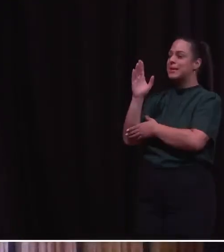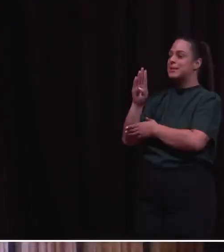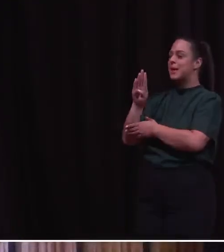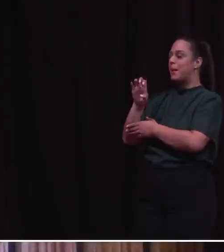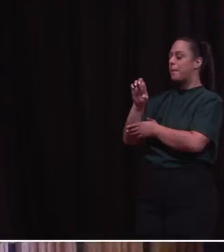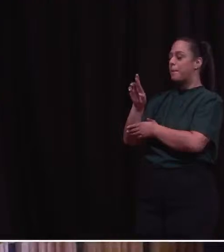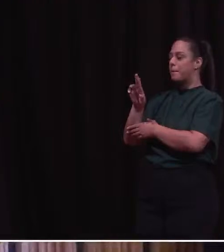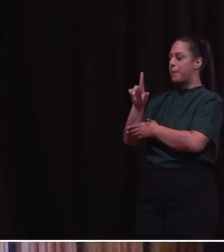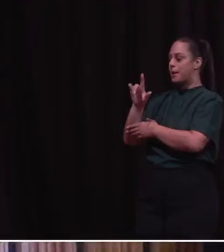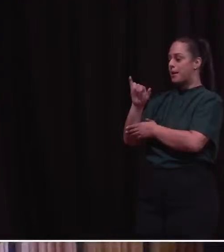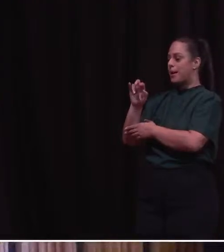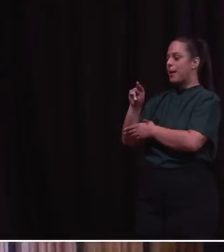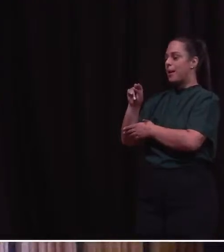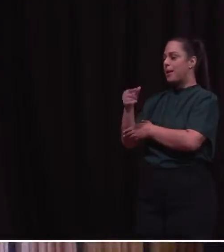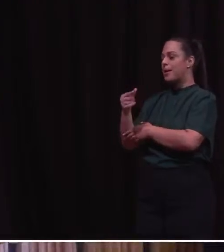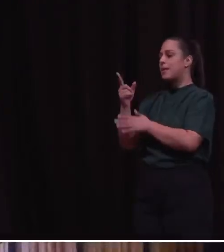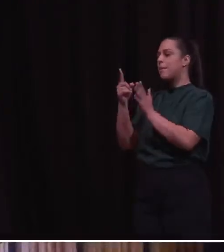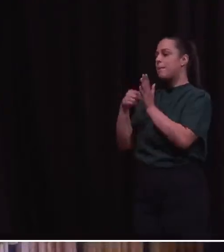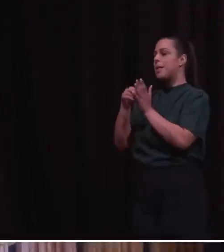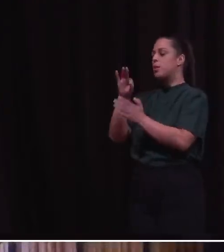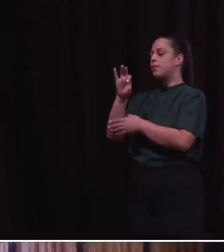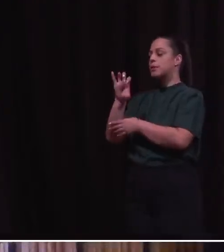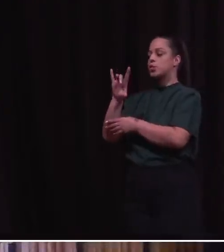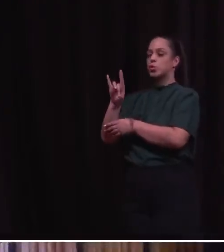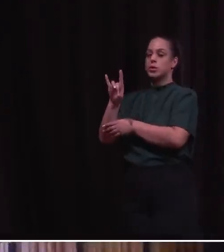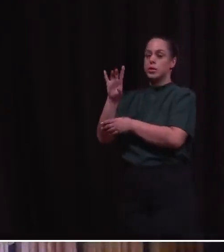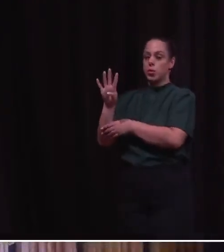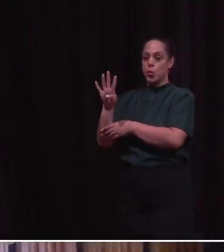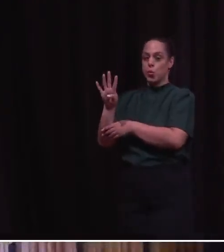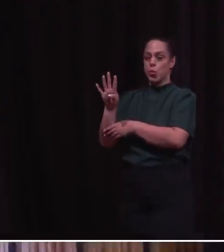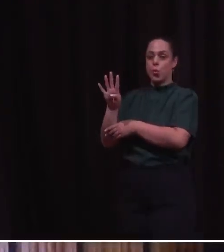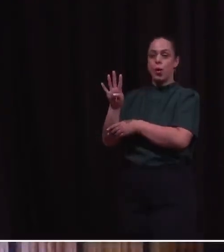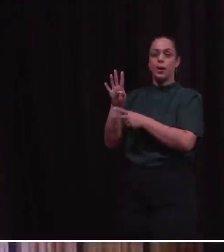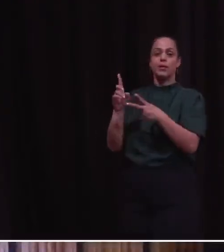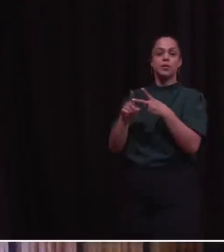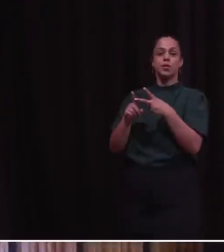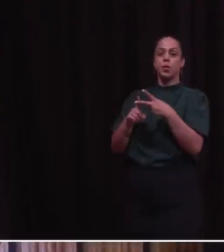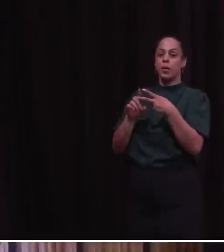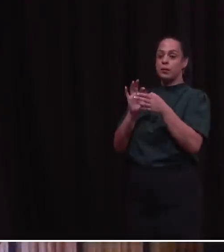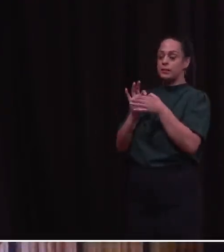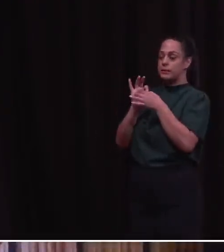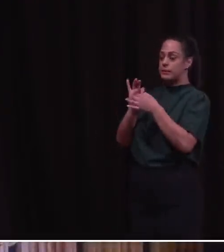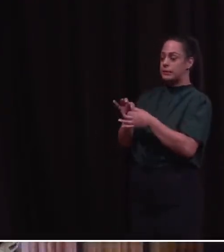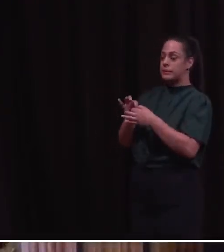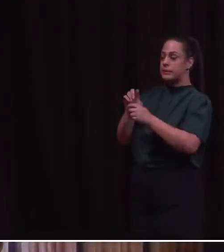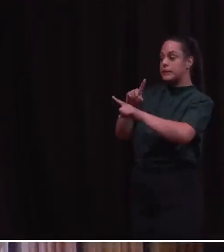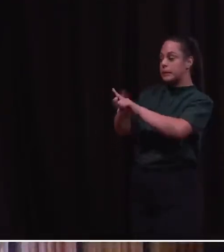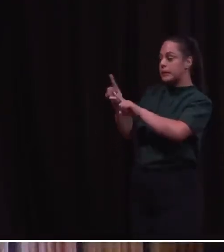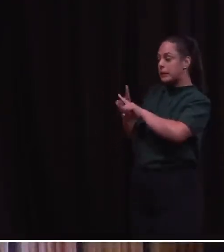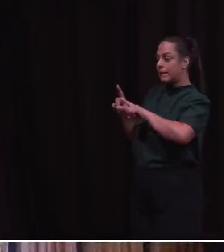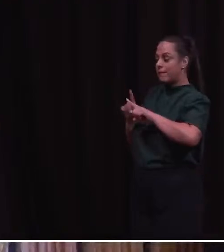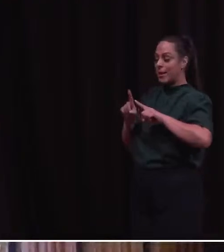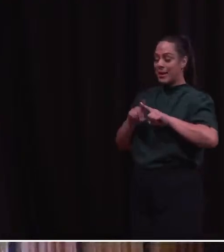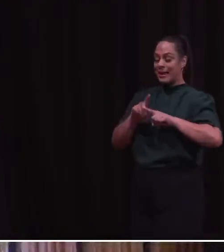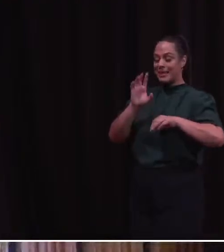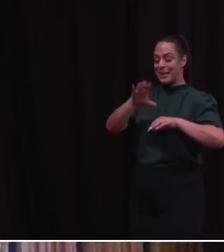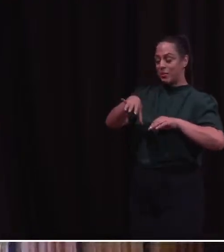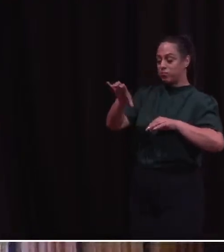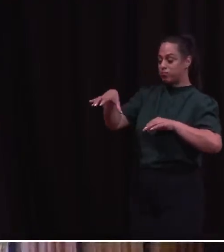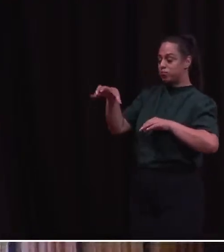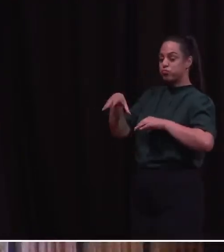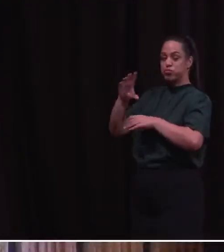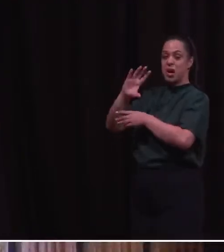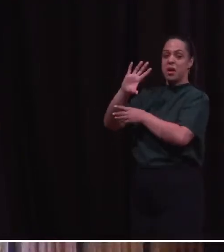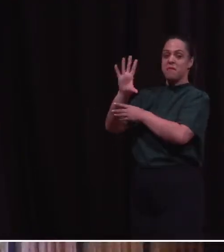the West and in the East and in North, is such a big and important date. In South